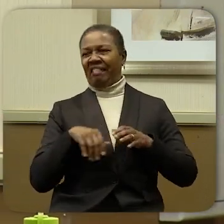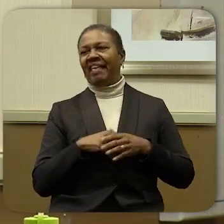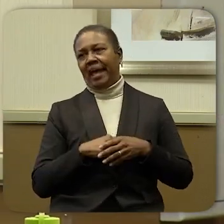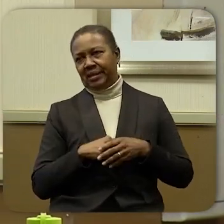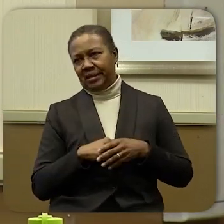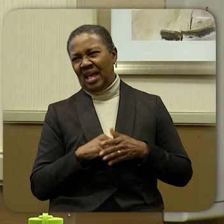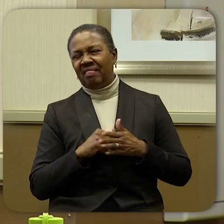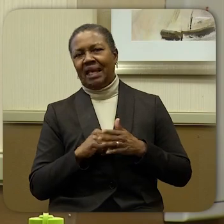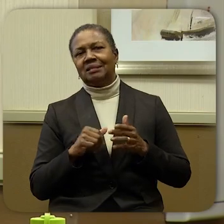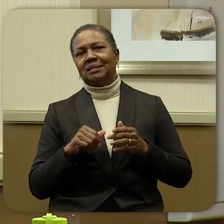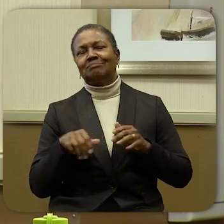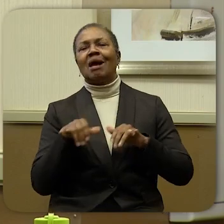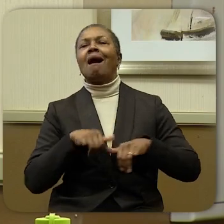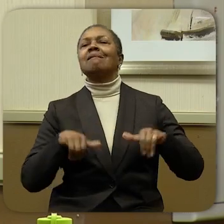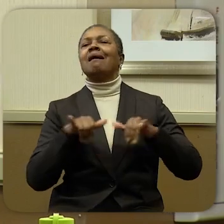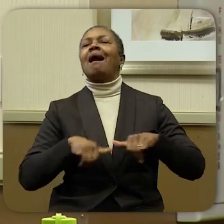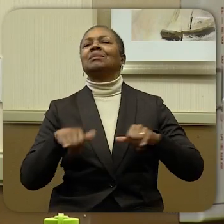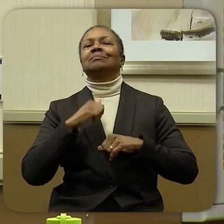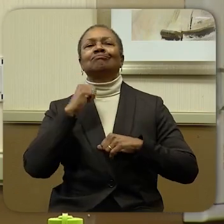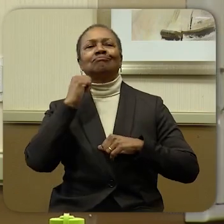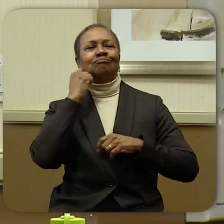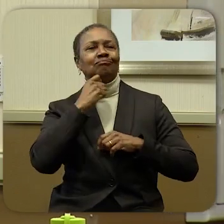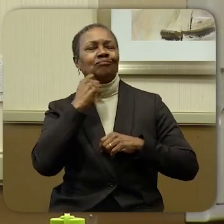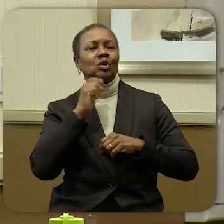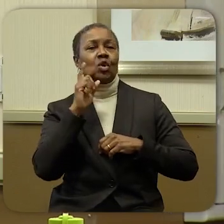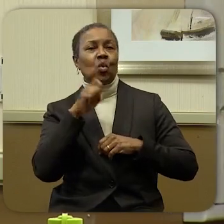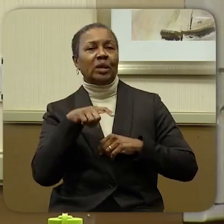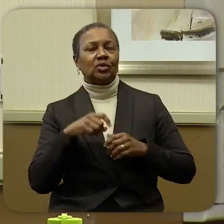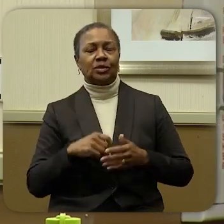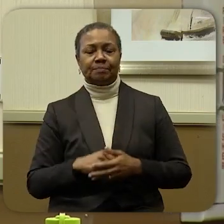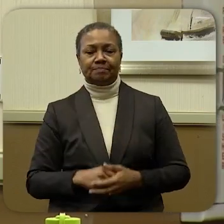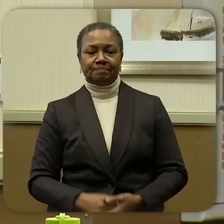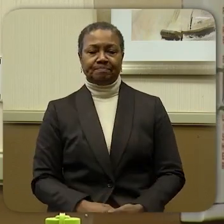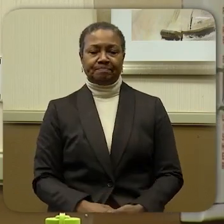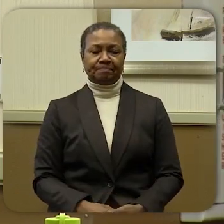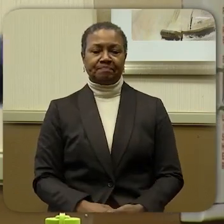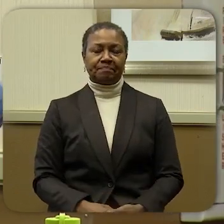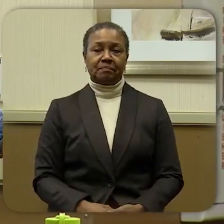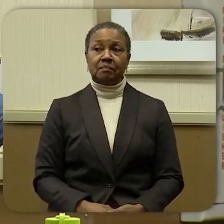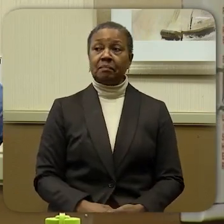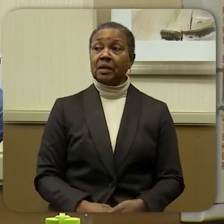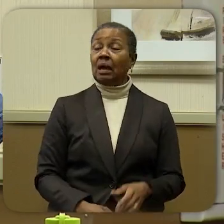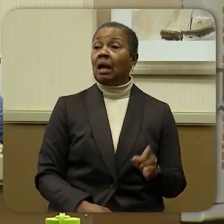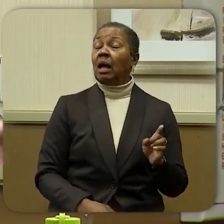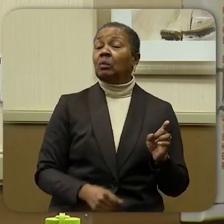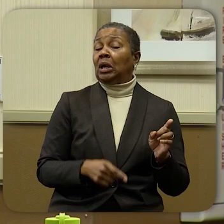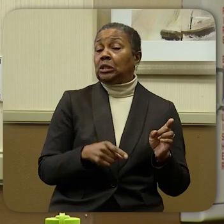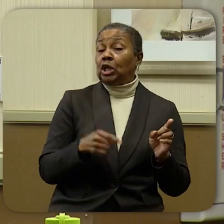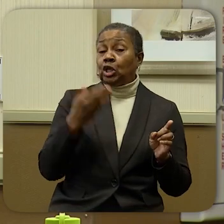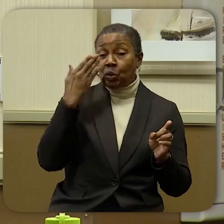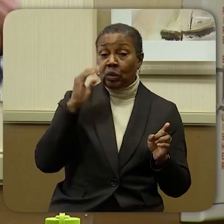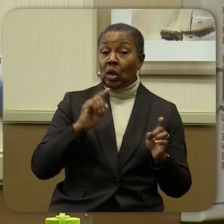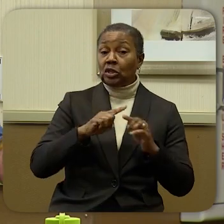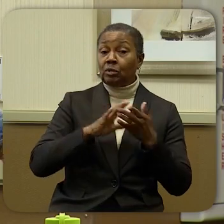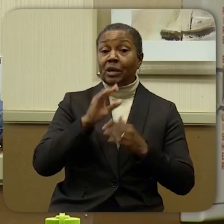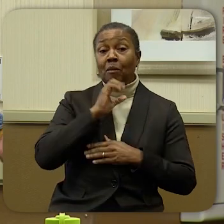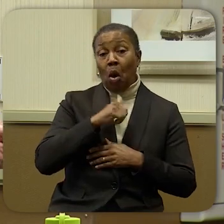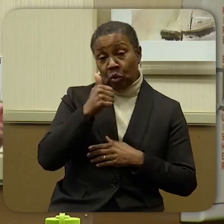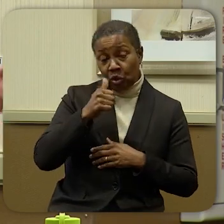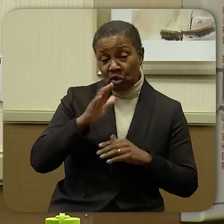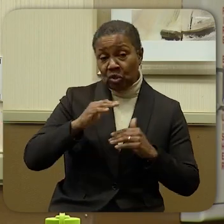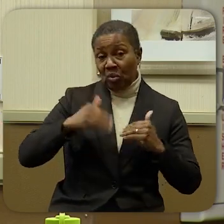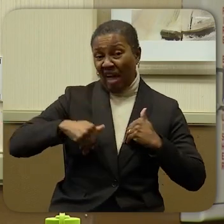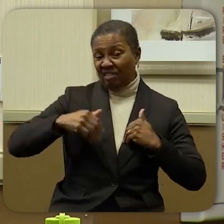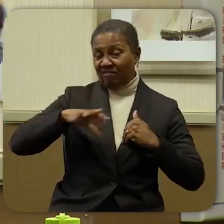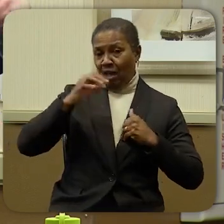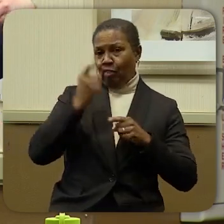because that's a common question of, we often say to people like, well, you don't know until you're older, or you haven't found the right person